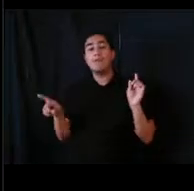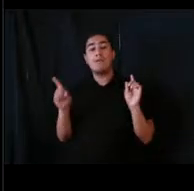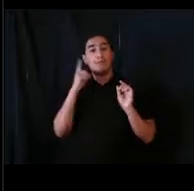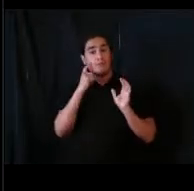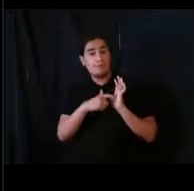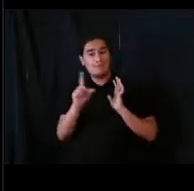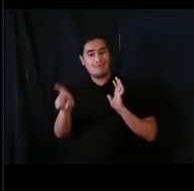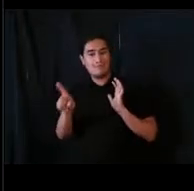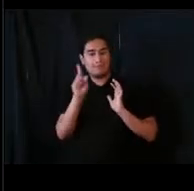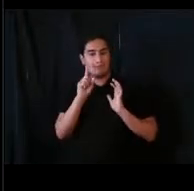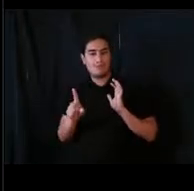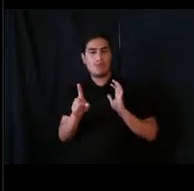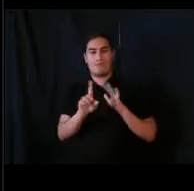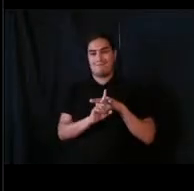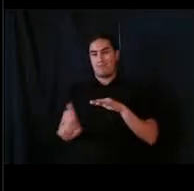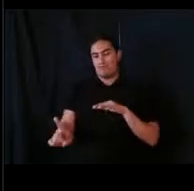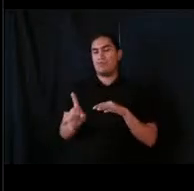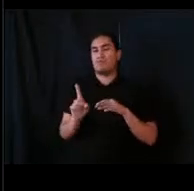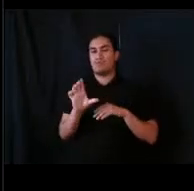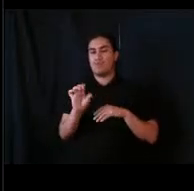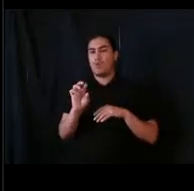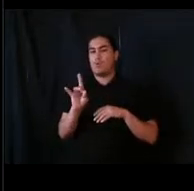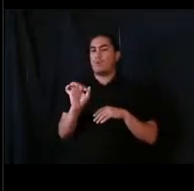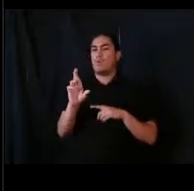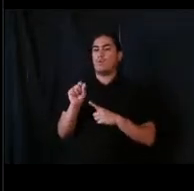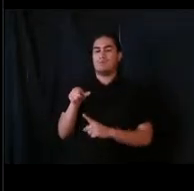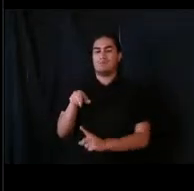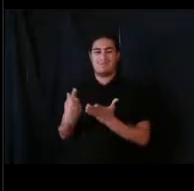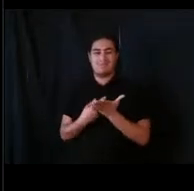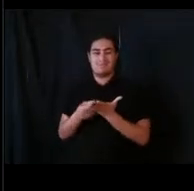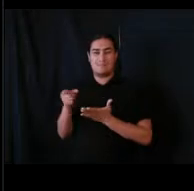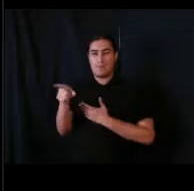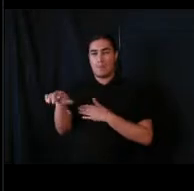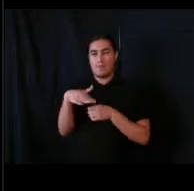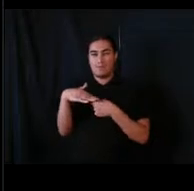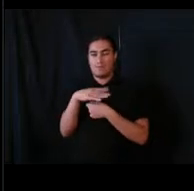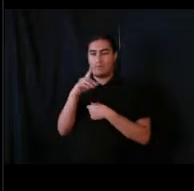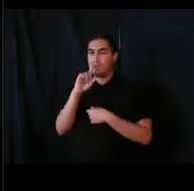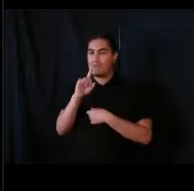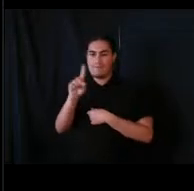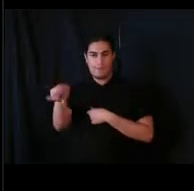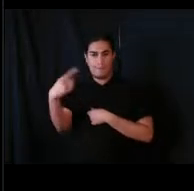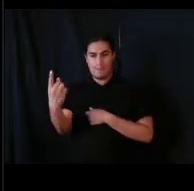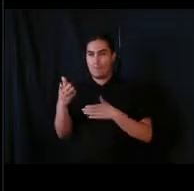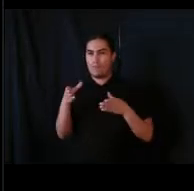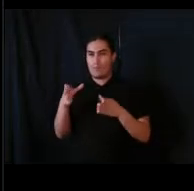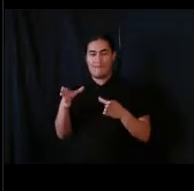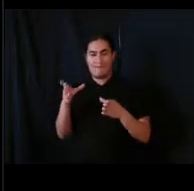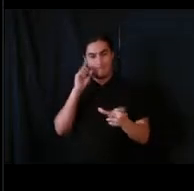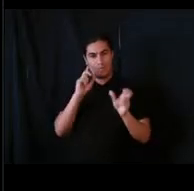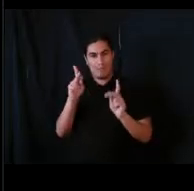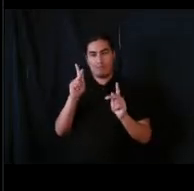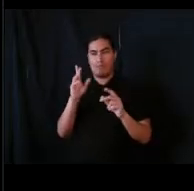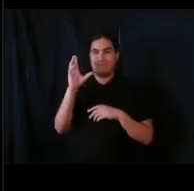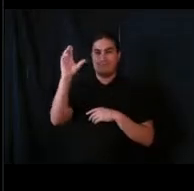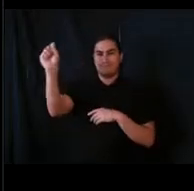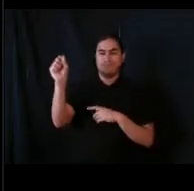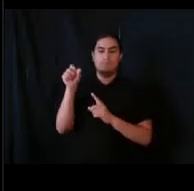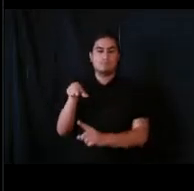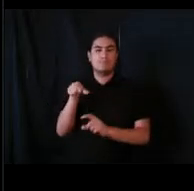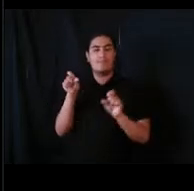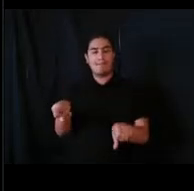throughput on evacuation corridors um sometimes these corridors are really the only lifeline and they happen to be state route highways